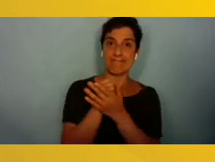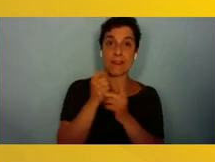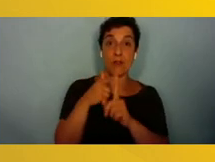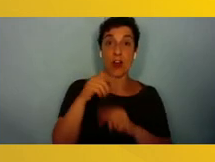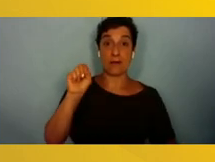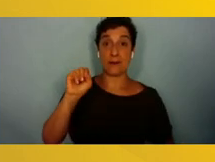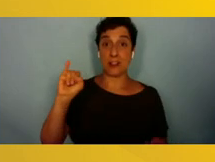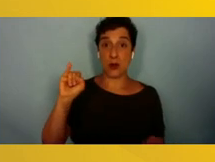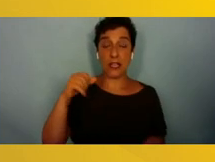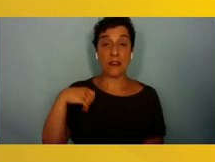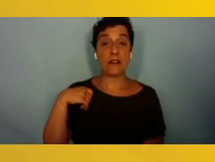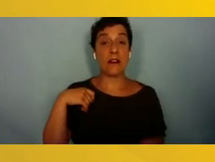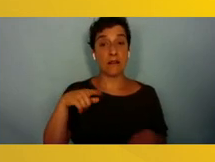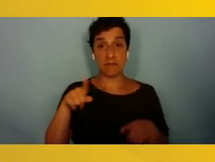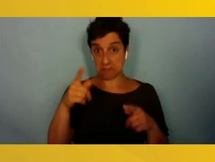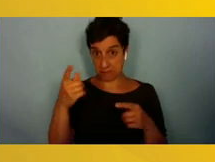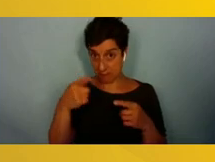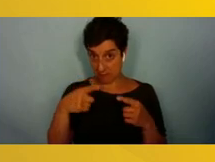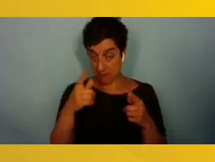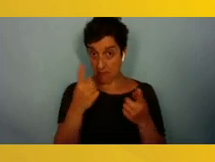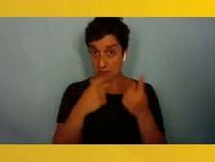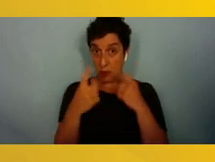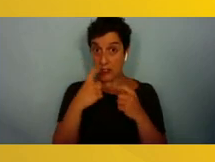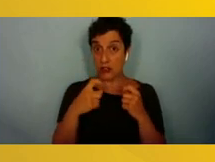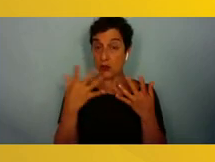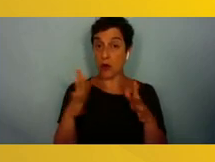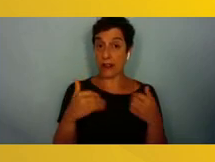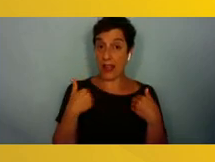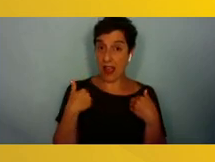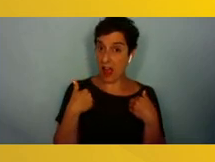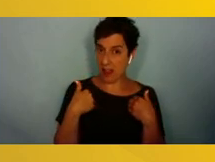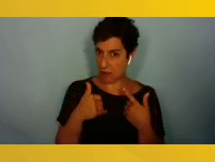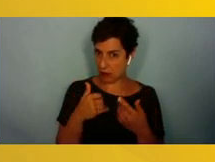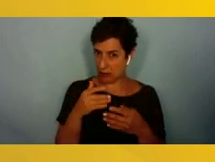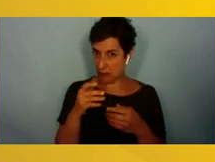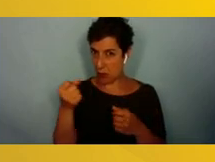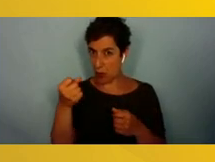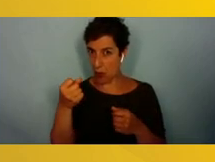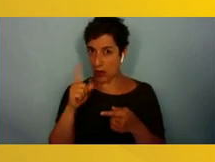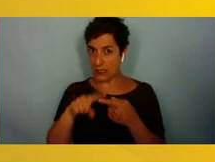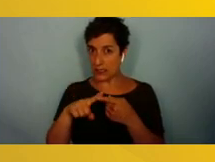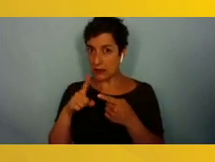questions that people already added to the chat right now, or do you want to do that at the end?